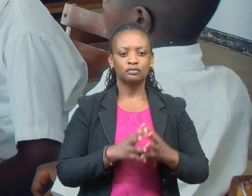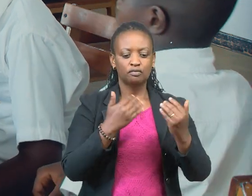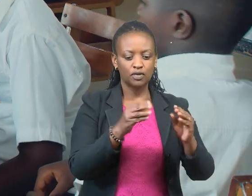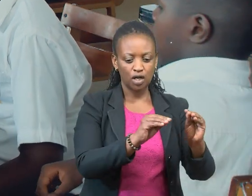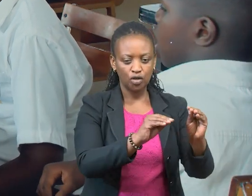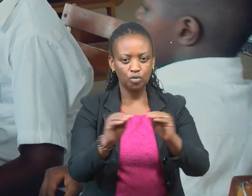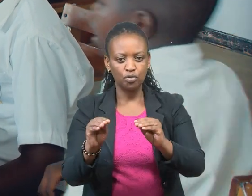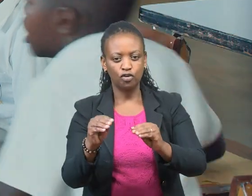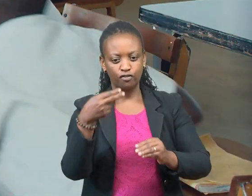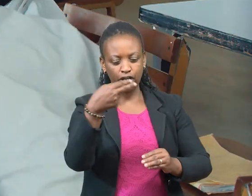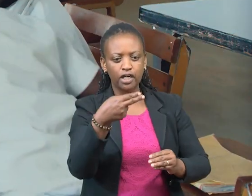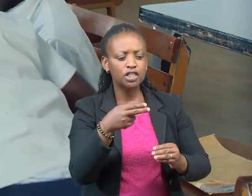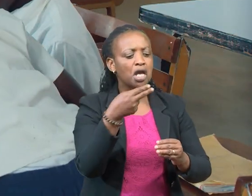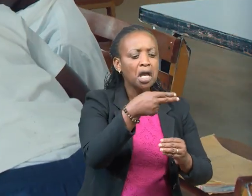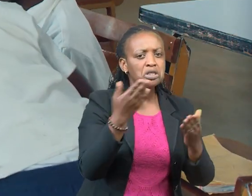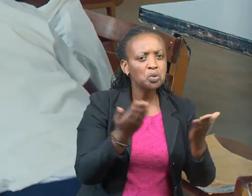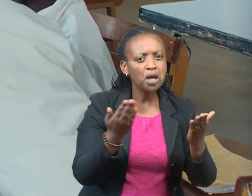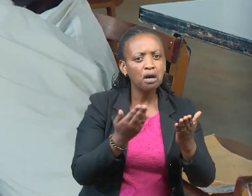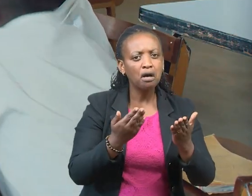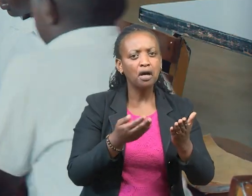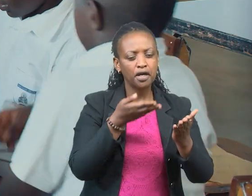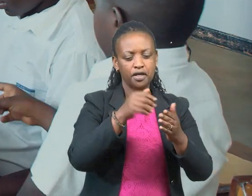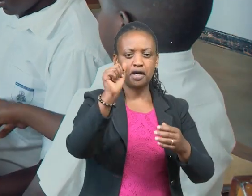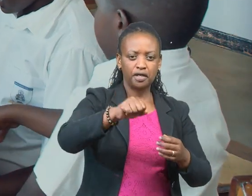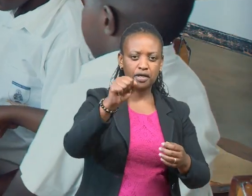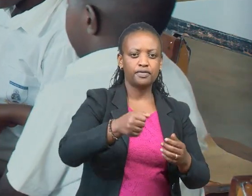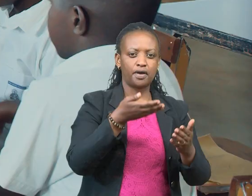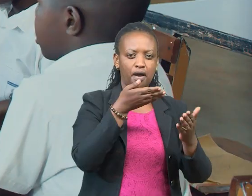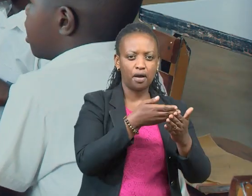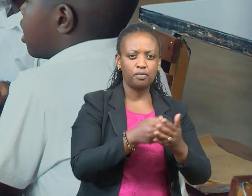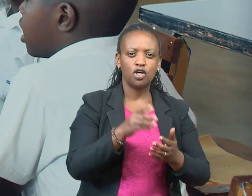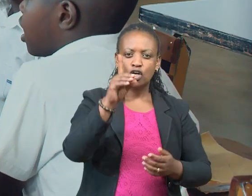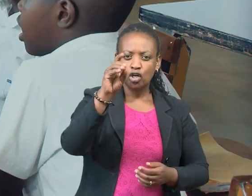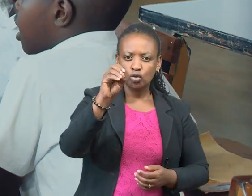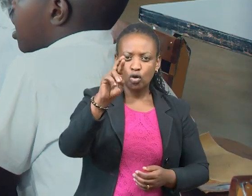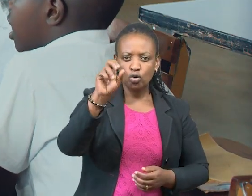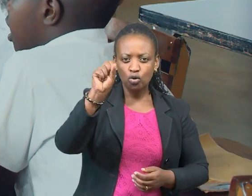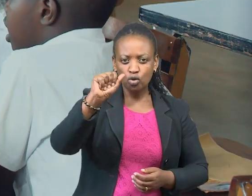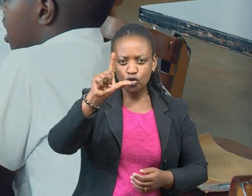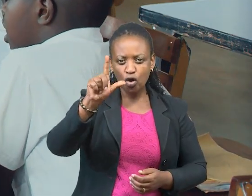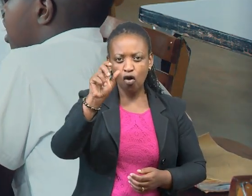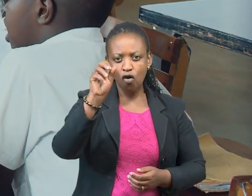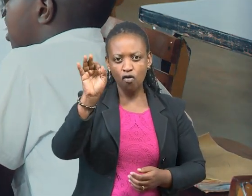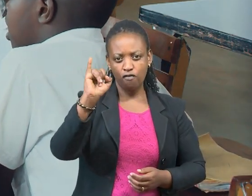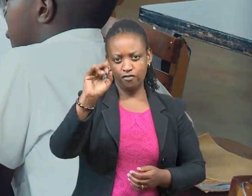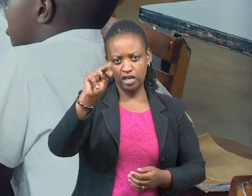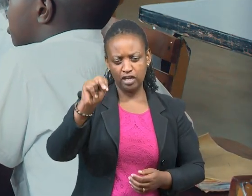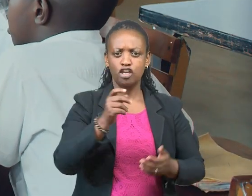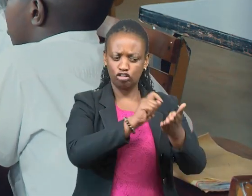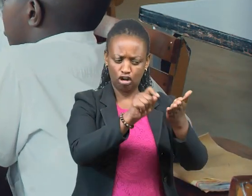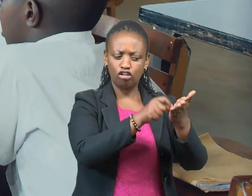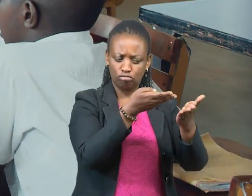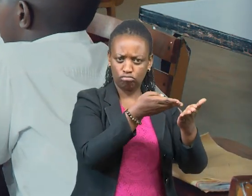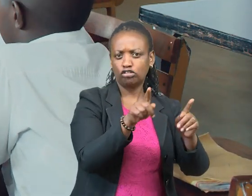Then we go to H. Where is H? Yes, it is. Wow, write it there